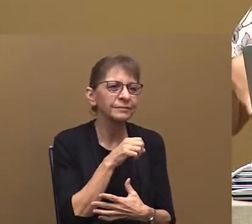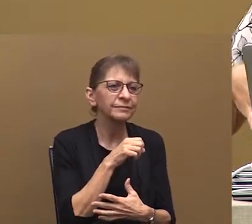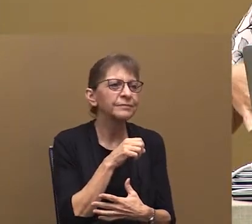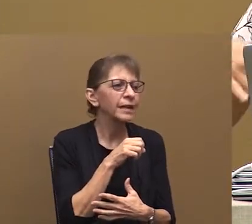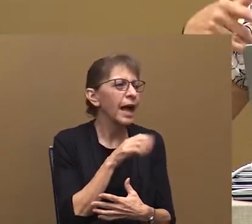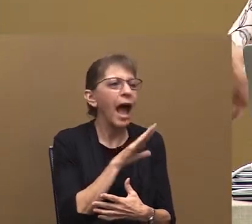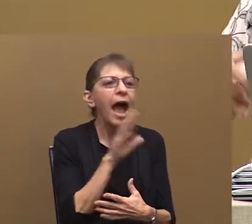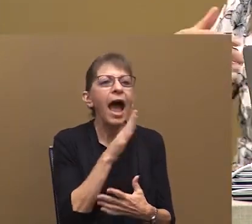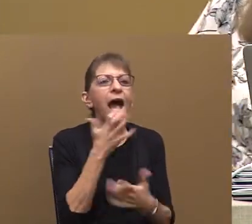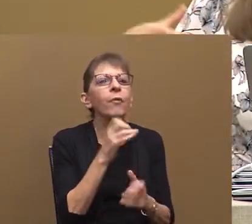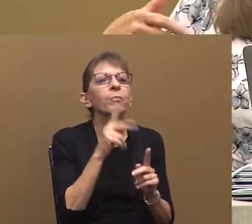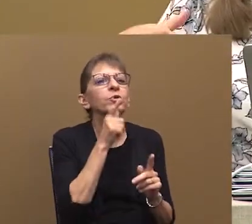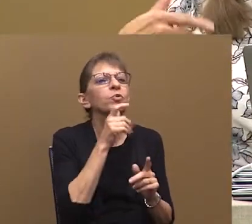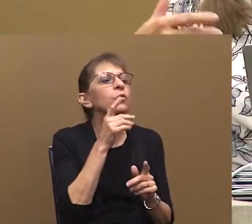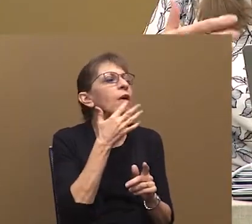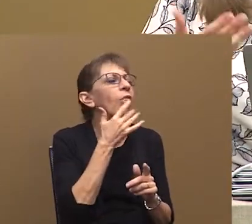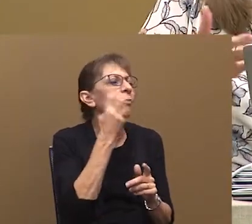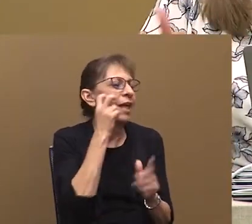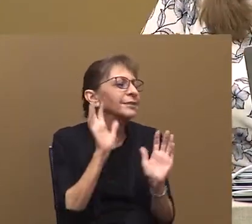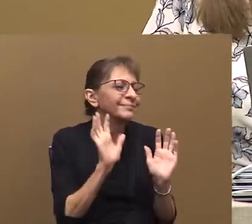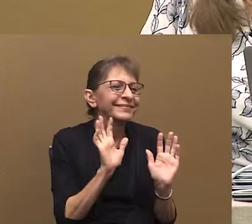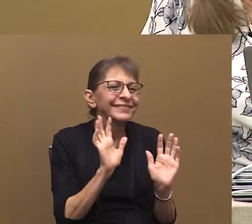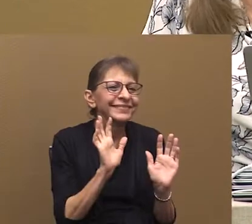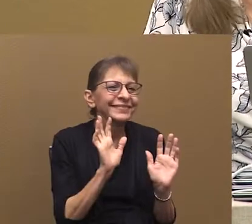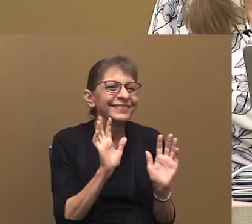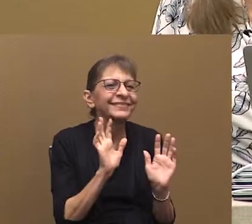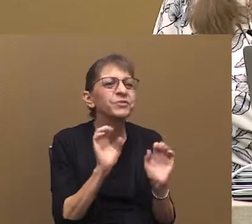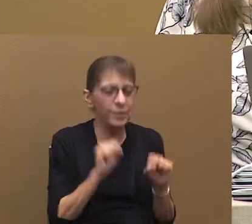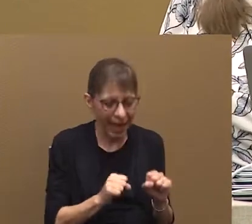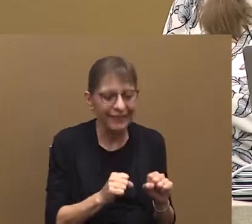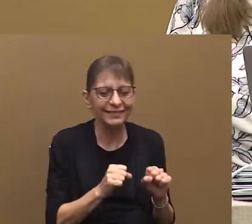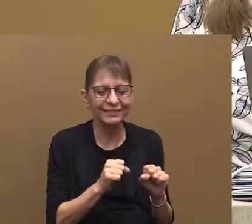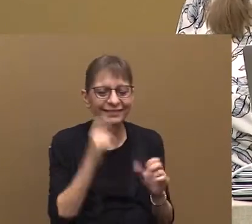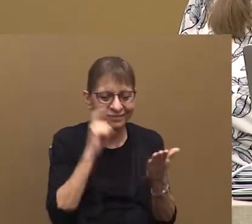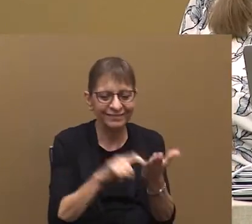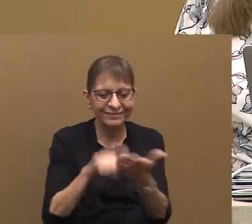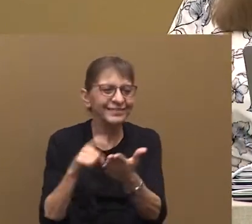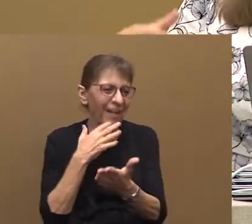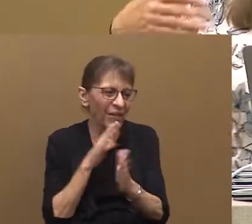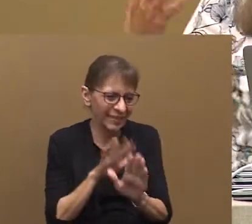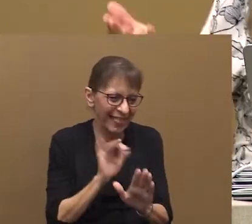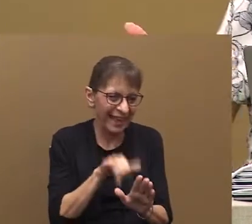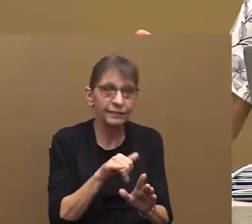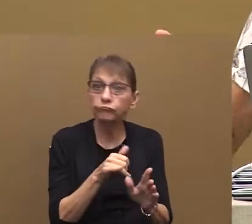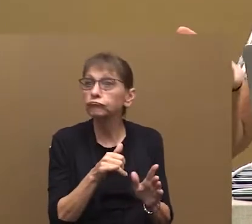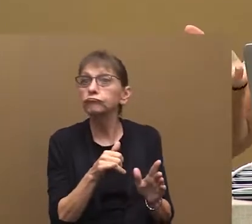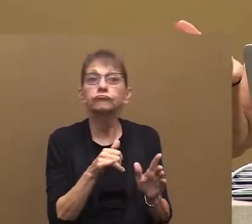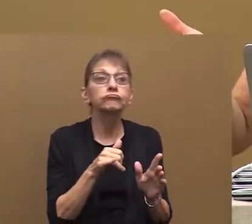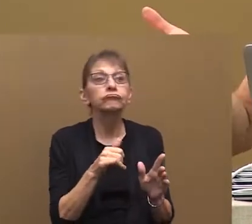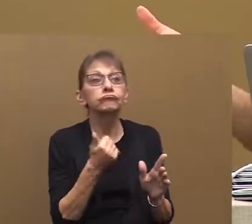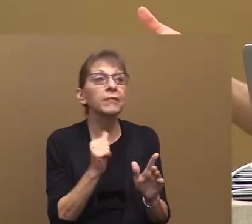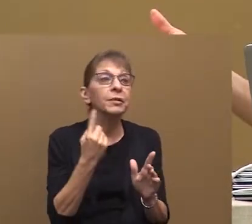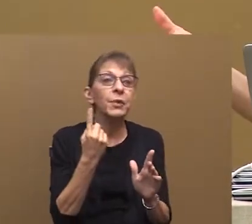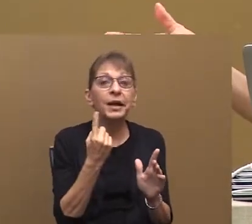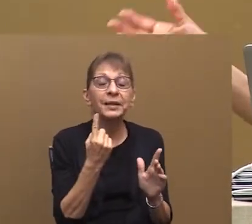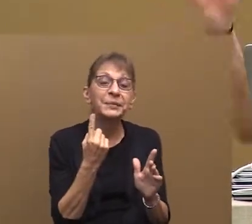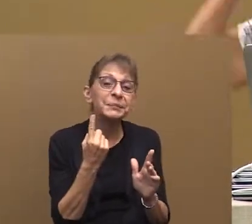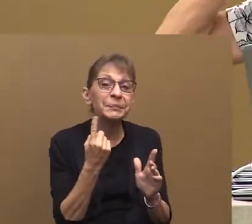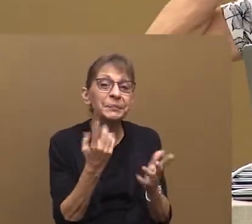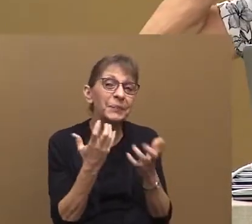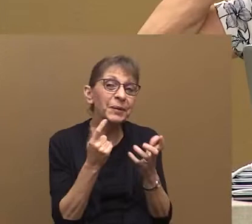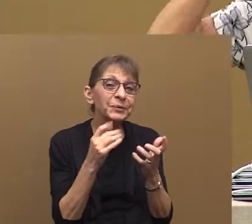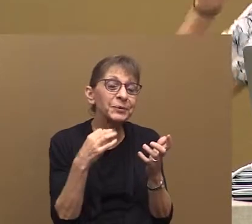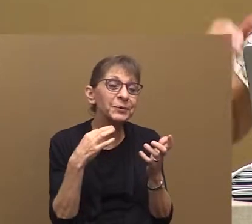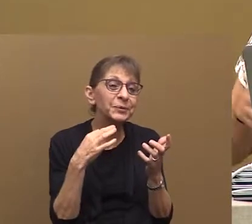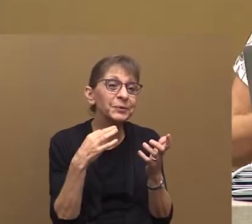be colorblind so that you really can say the color. So do I have anyone